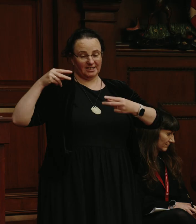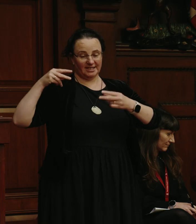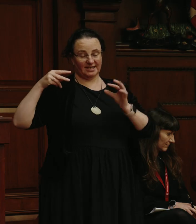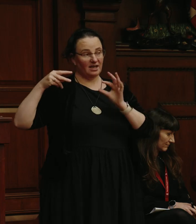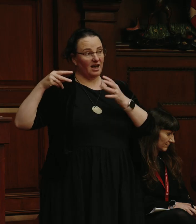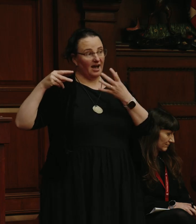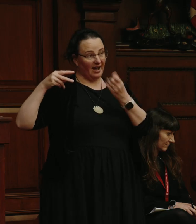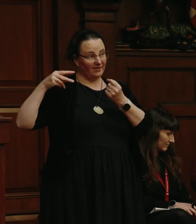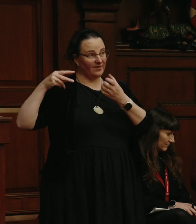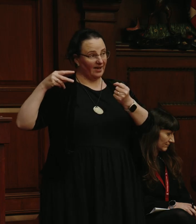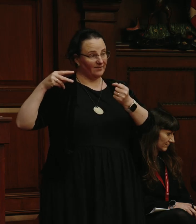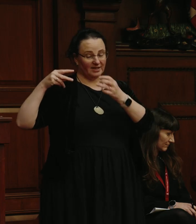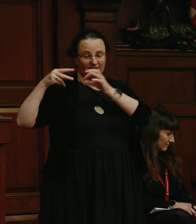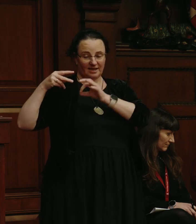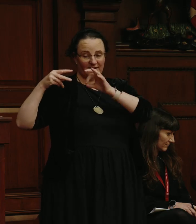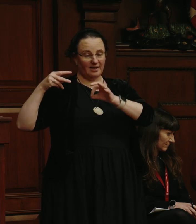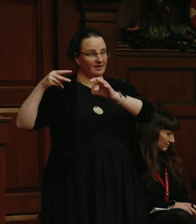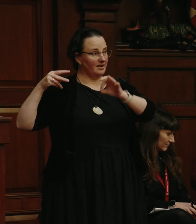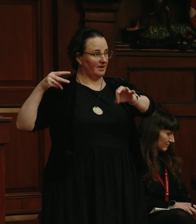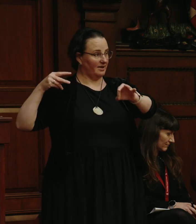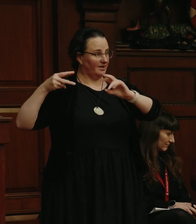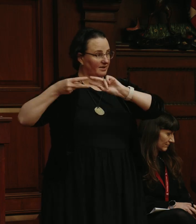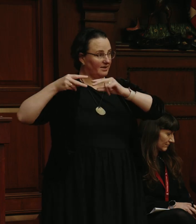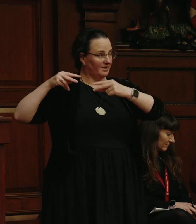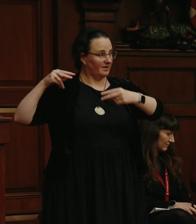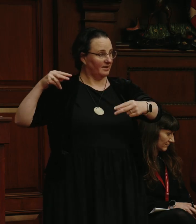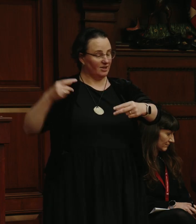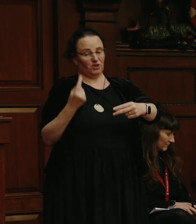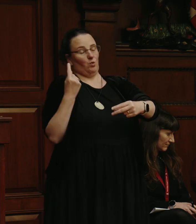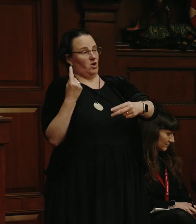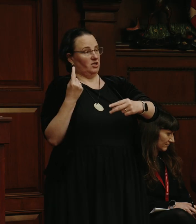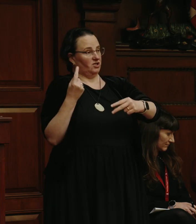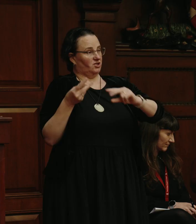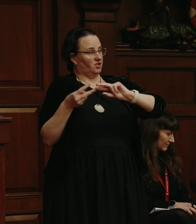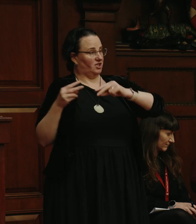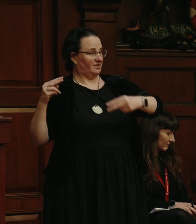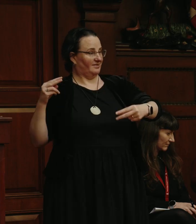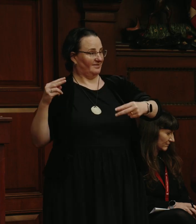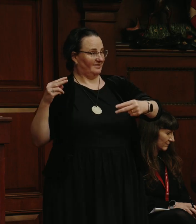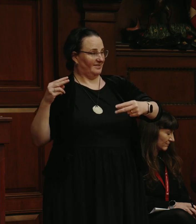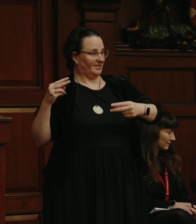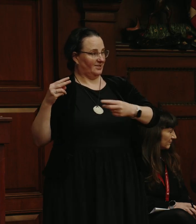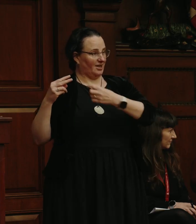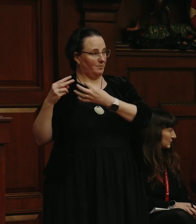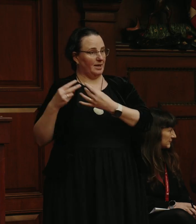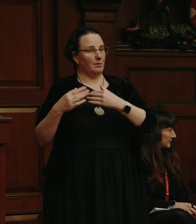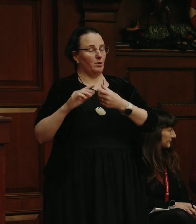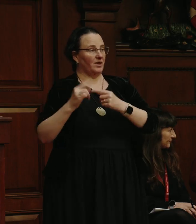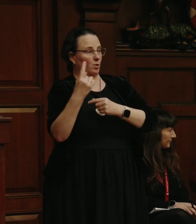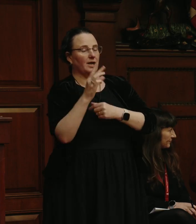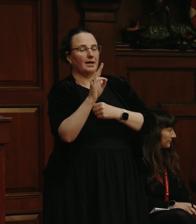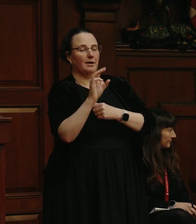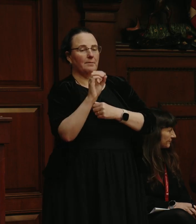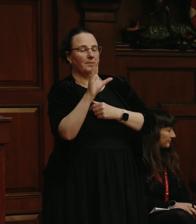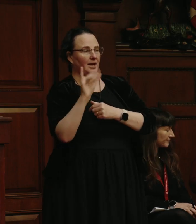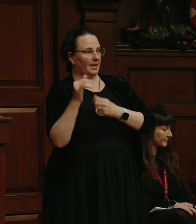bit, and then it adds up. But healthy people that don't have Sjögren's can also carry these genes. So it's kind of the sum total